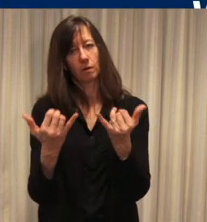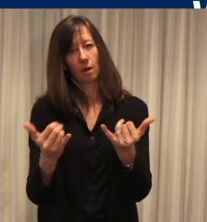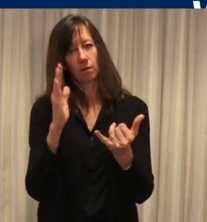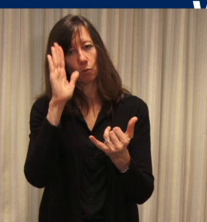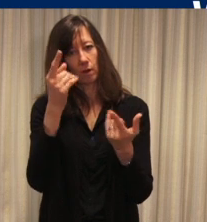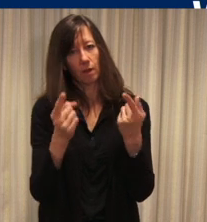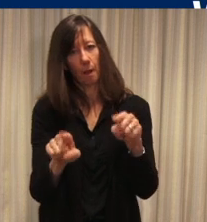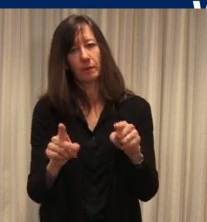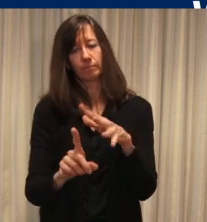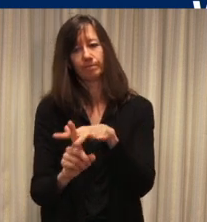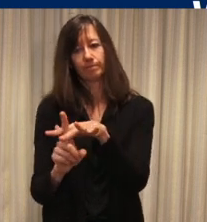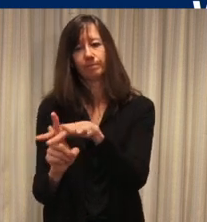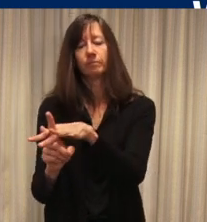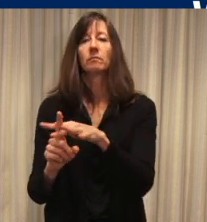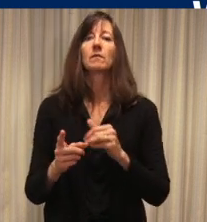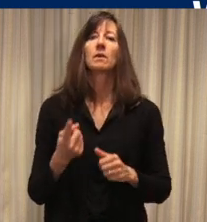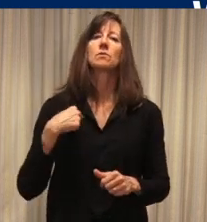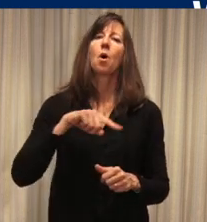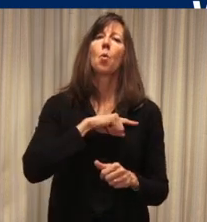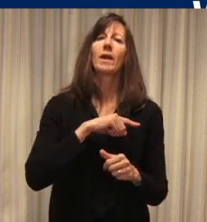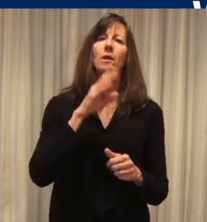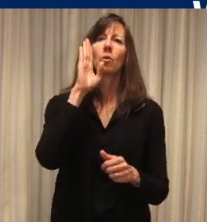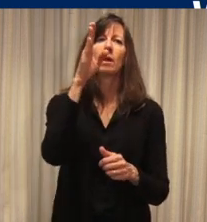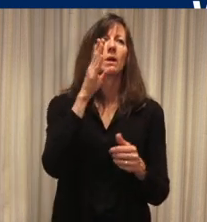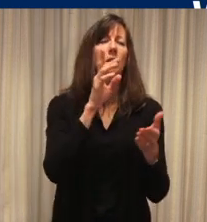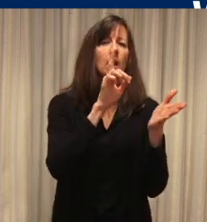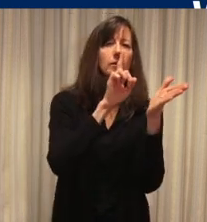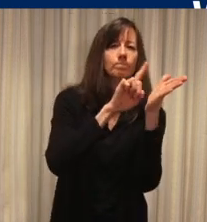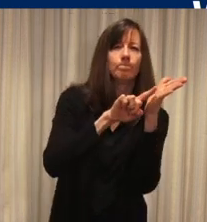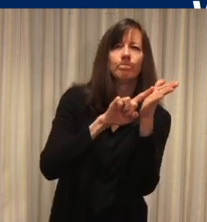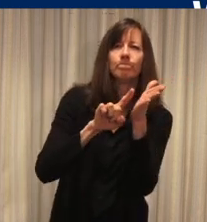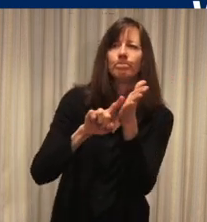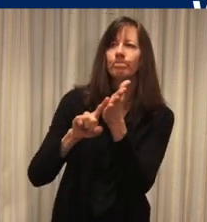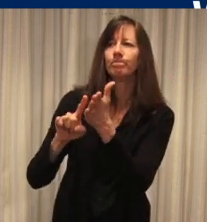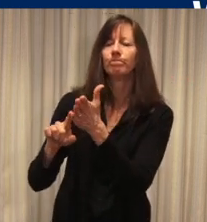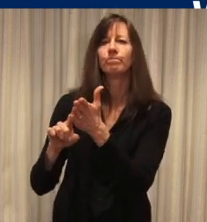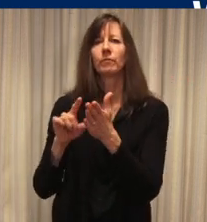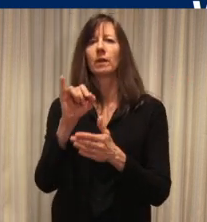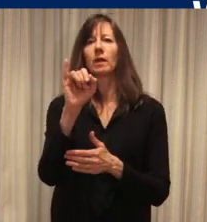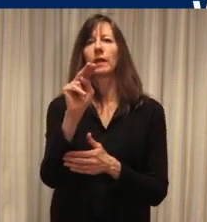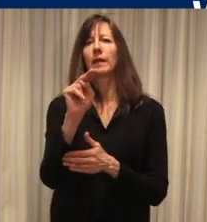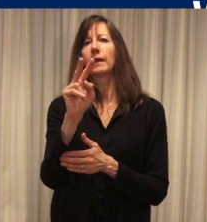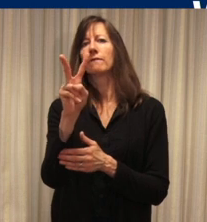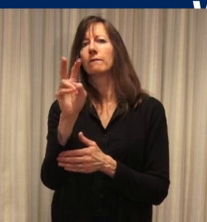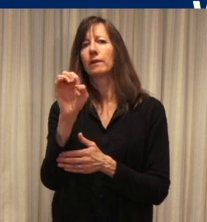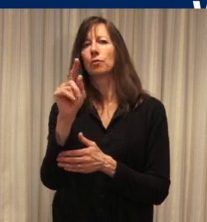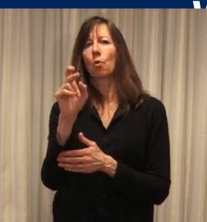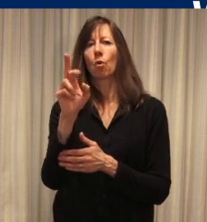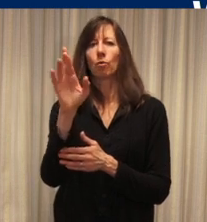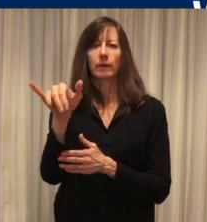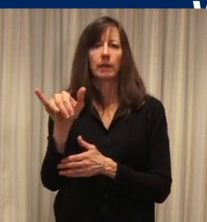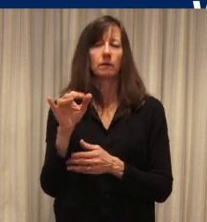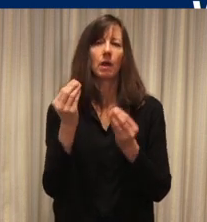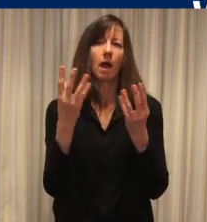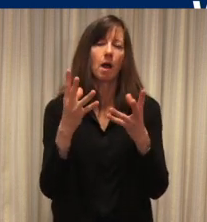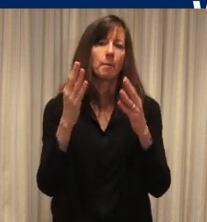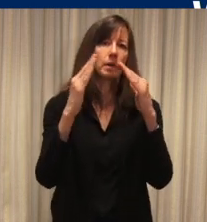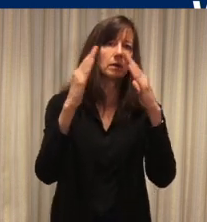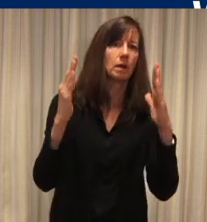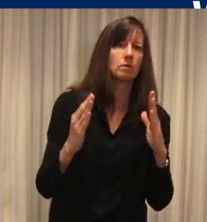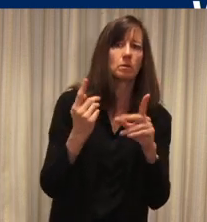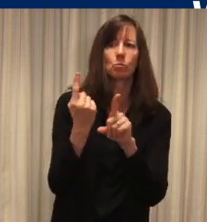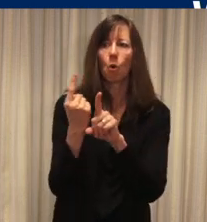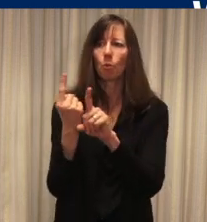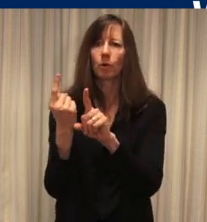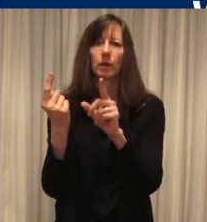be looking at options as a county to identify county property that we might be able to use